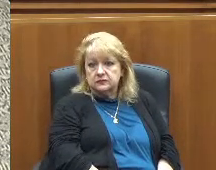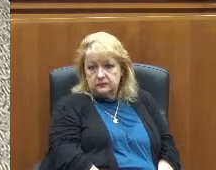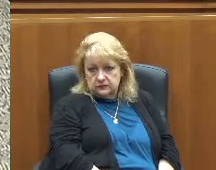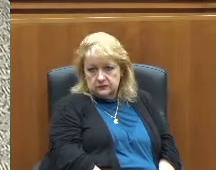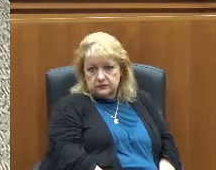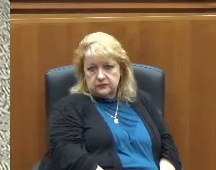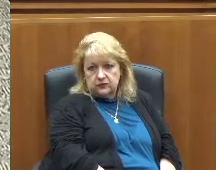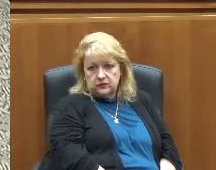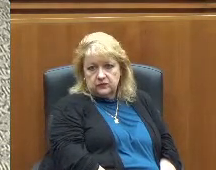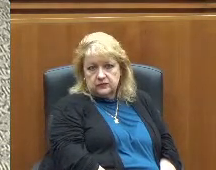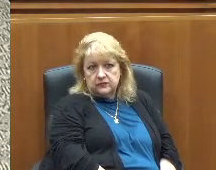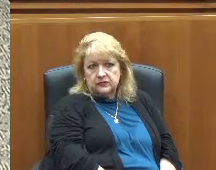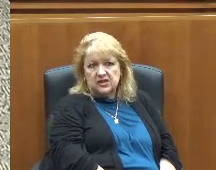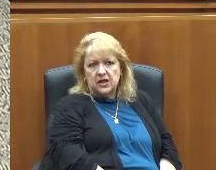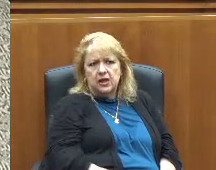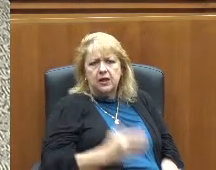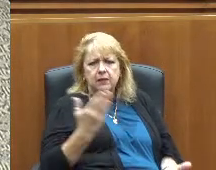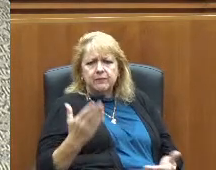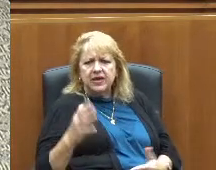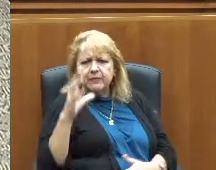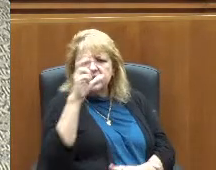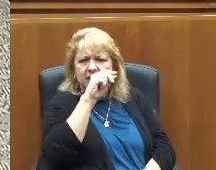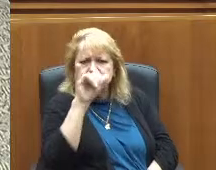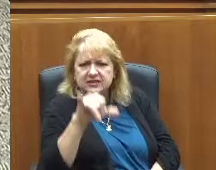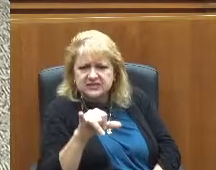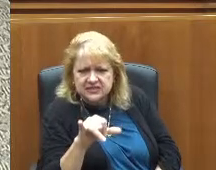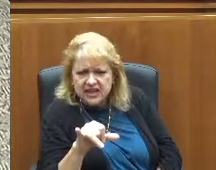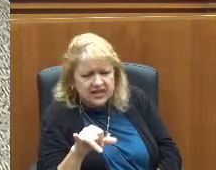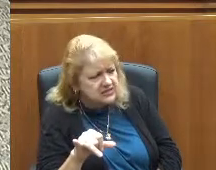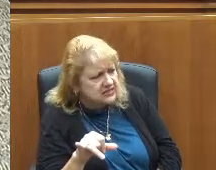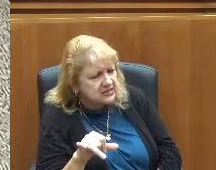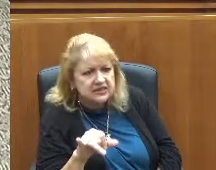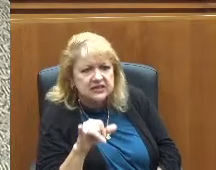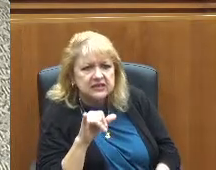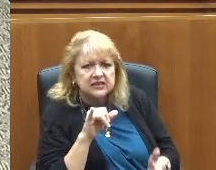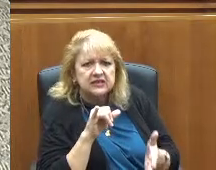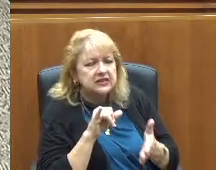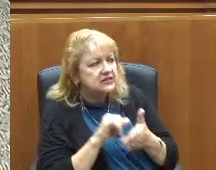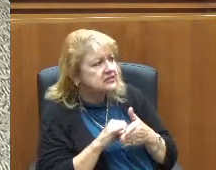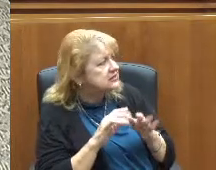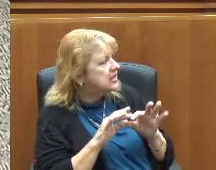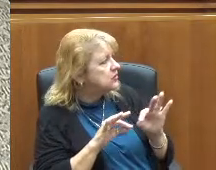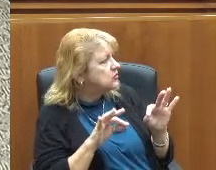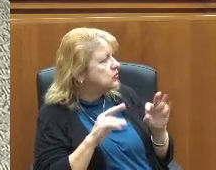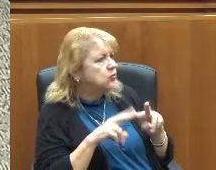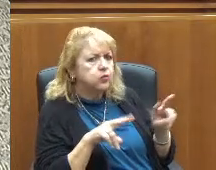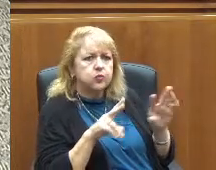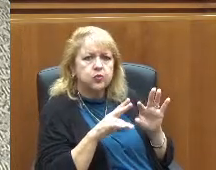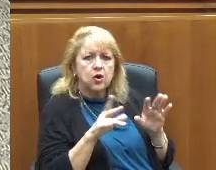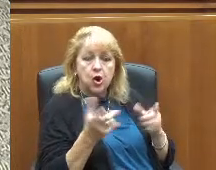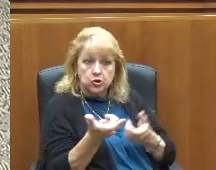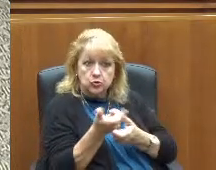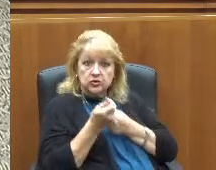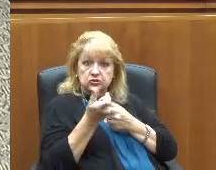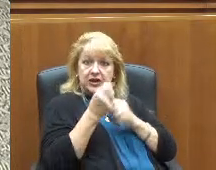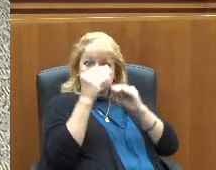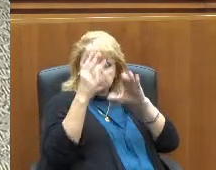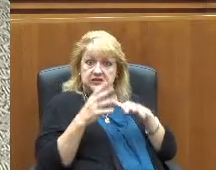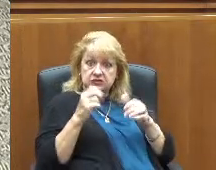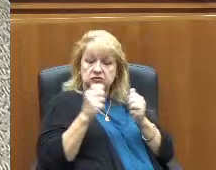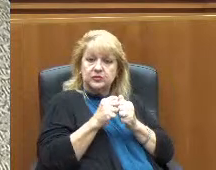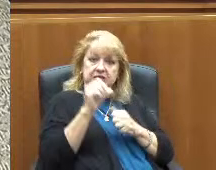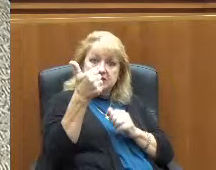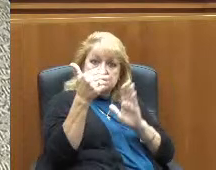Mr. Castillo? I may have missed it, but is that working? Are you attracting lots of teachers with